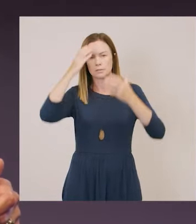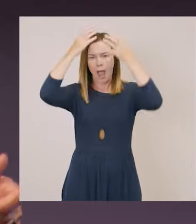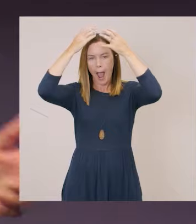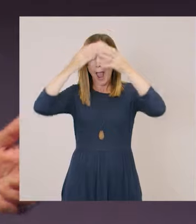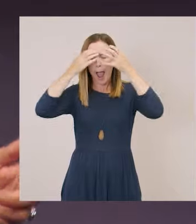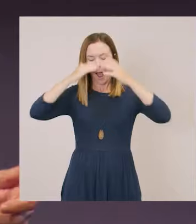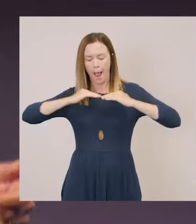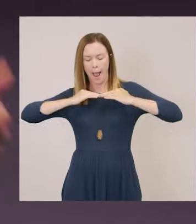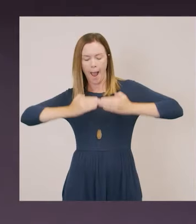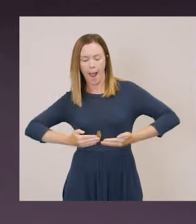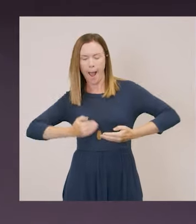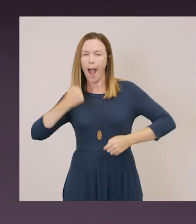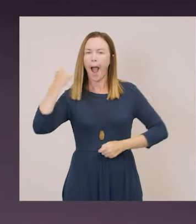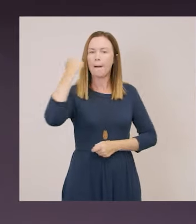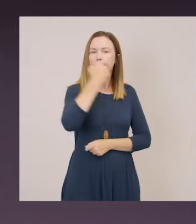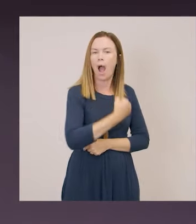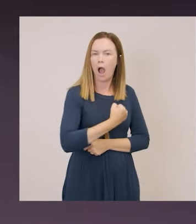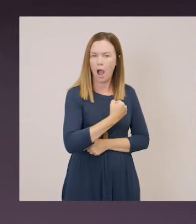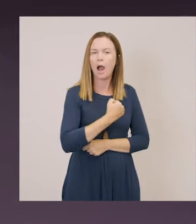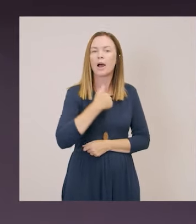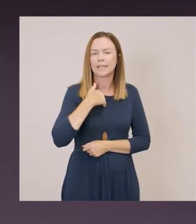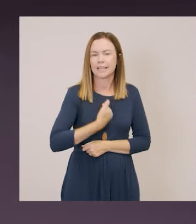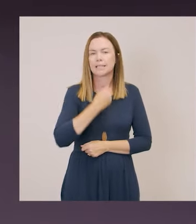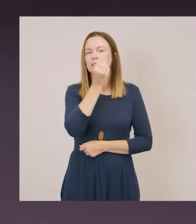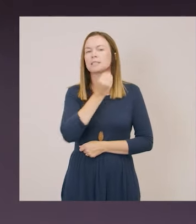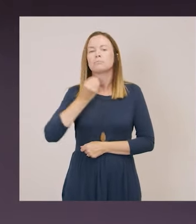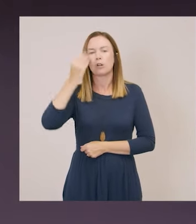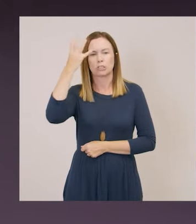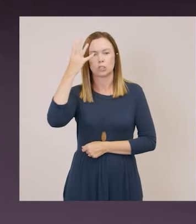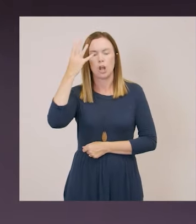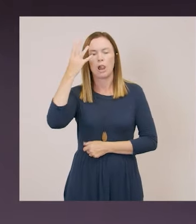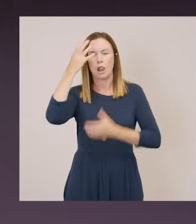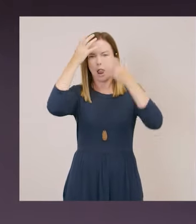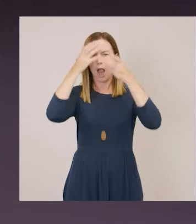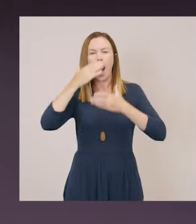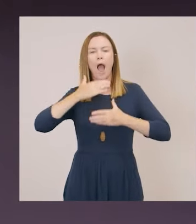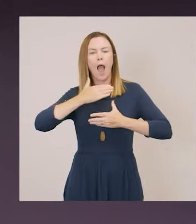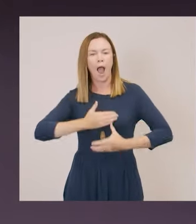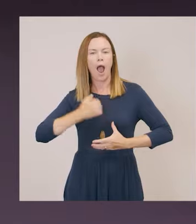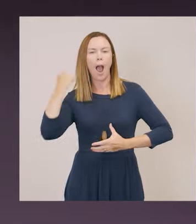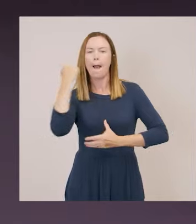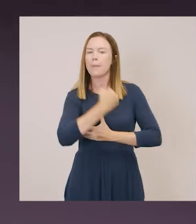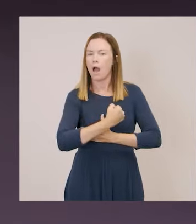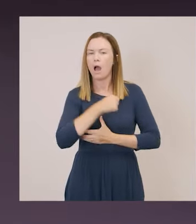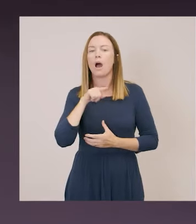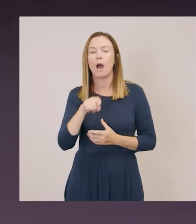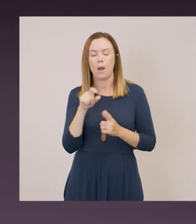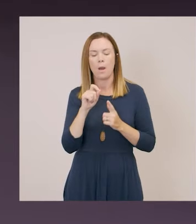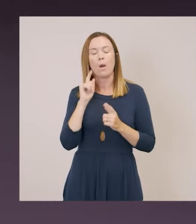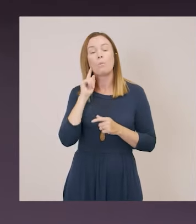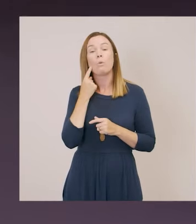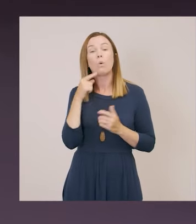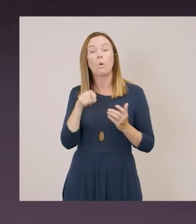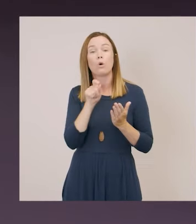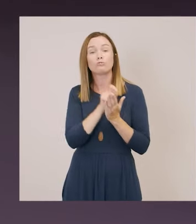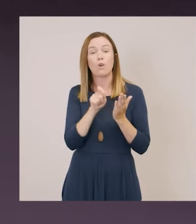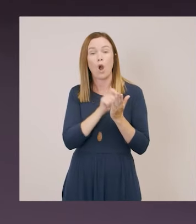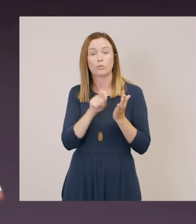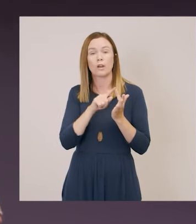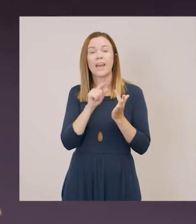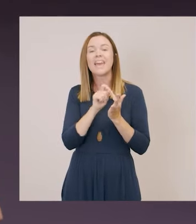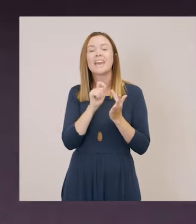We need to get prepared. We need to put on our spiritual armor. I want to read with you the passage that Paul wrote in his letter to the early church